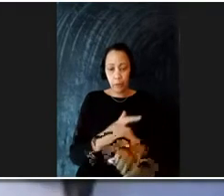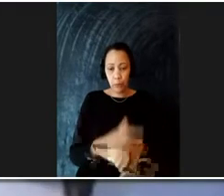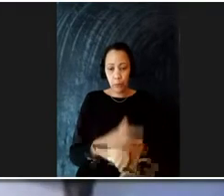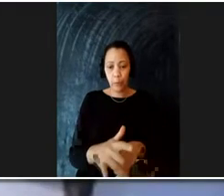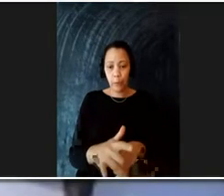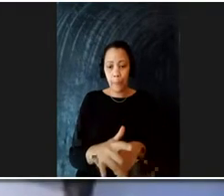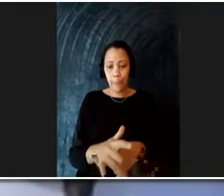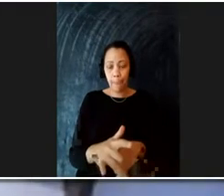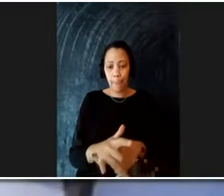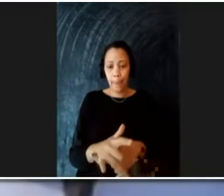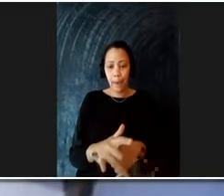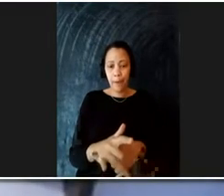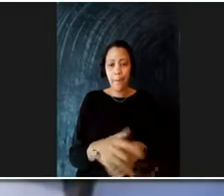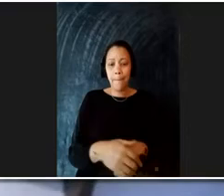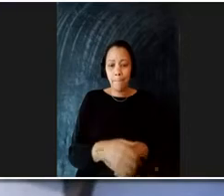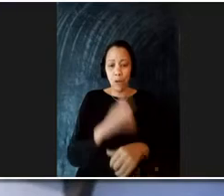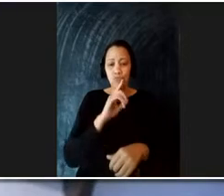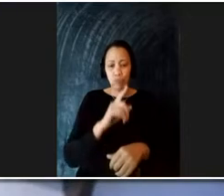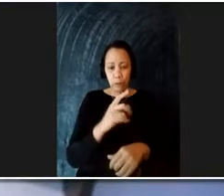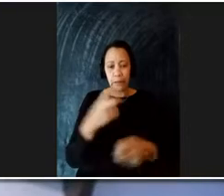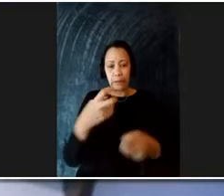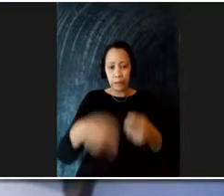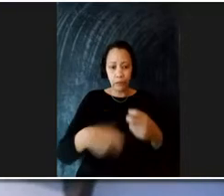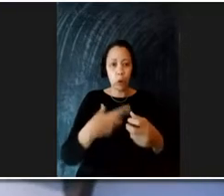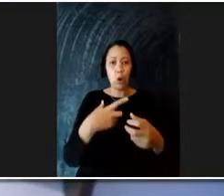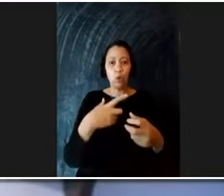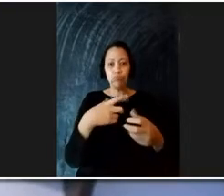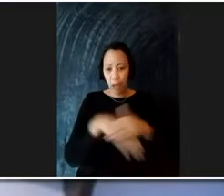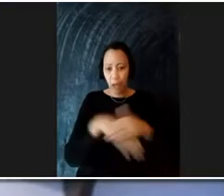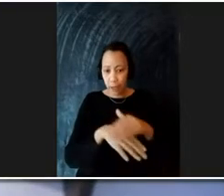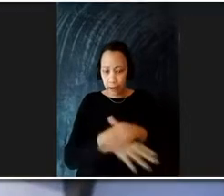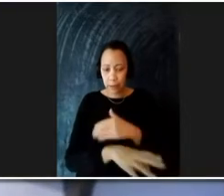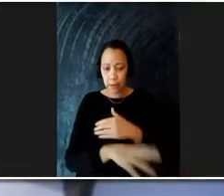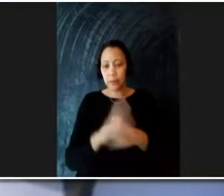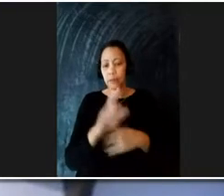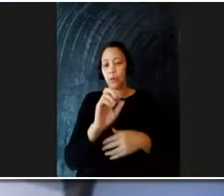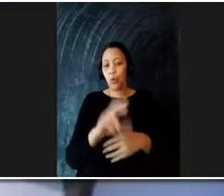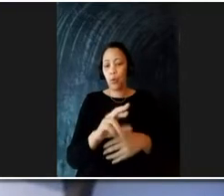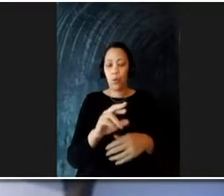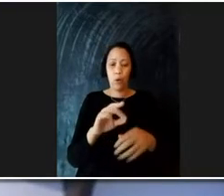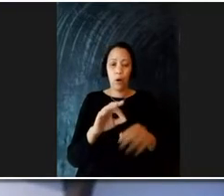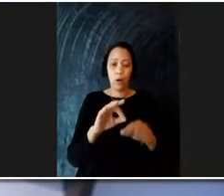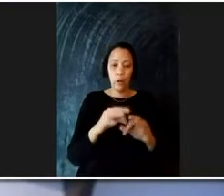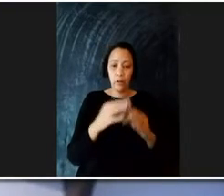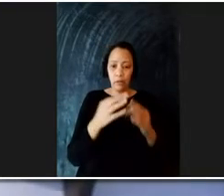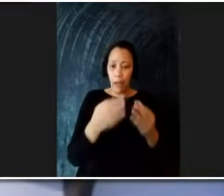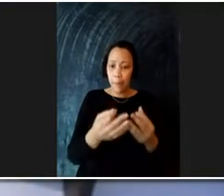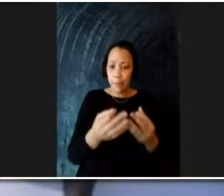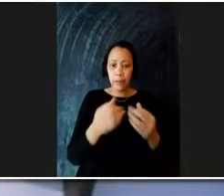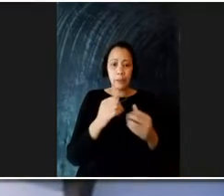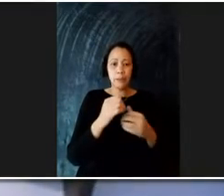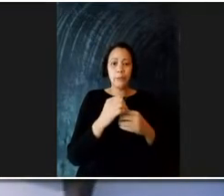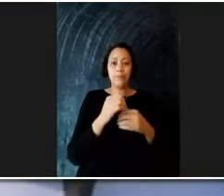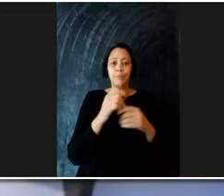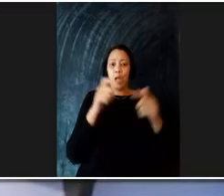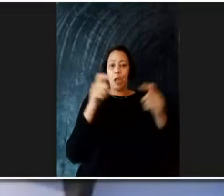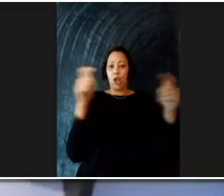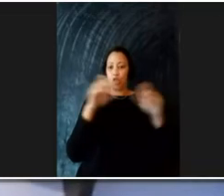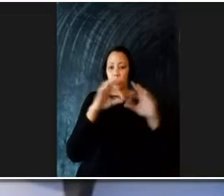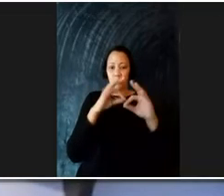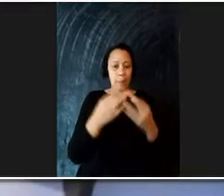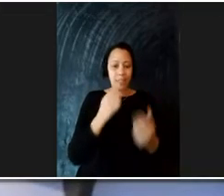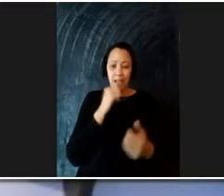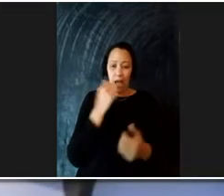shelter the only option right now so our bigger concern is permanent housing both right now getting people into safe housing